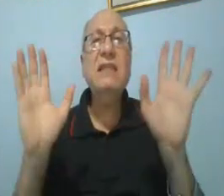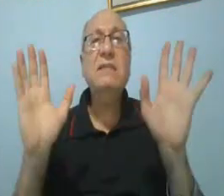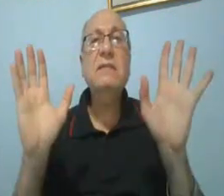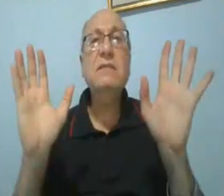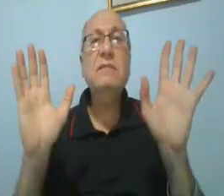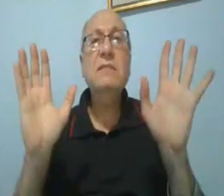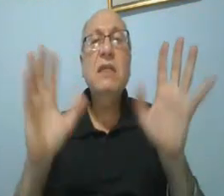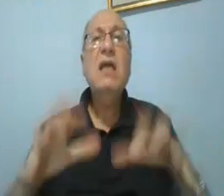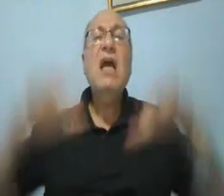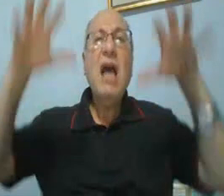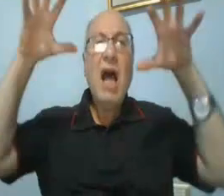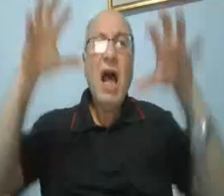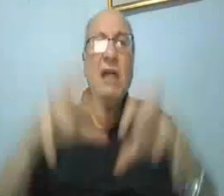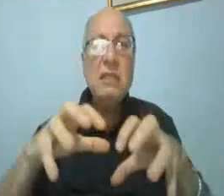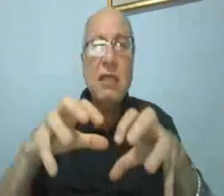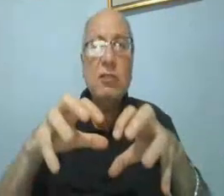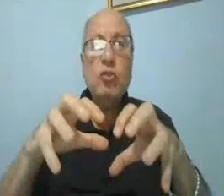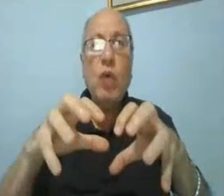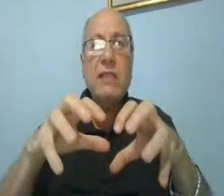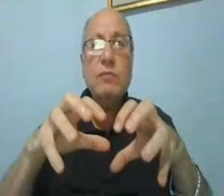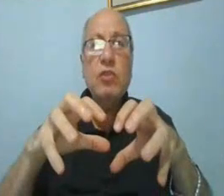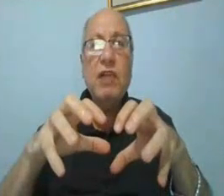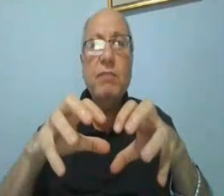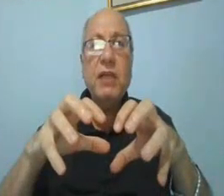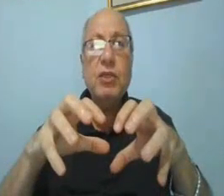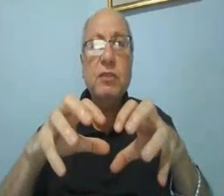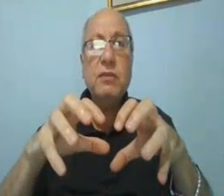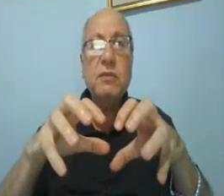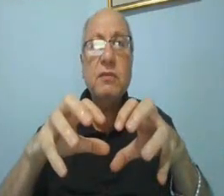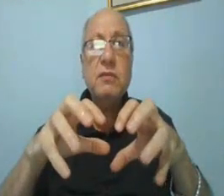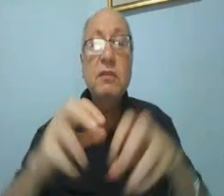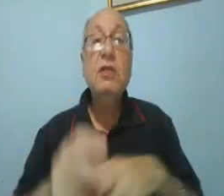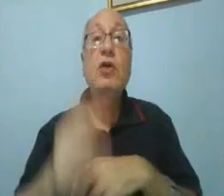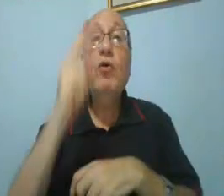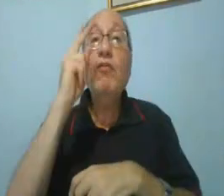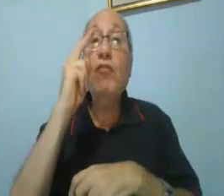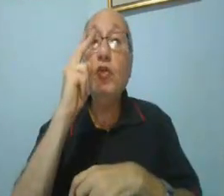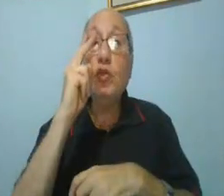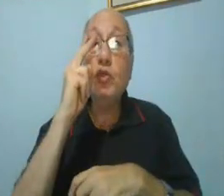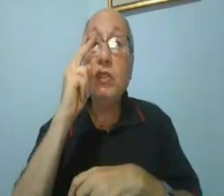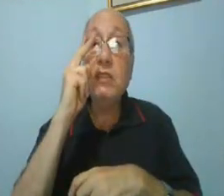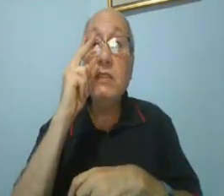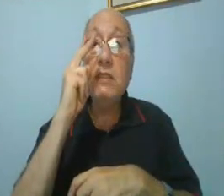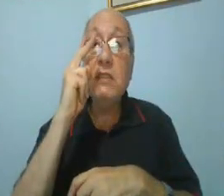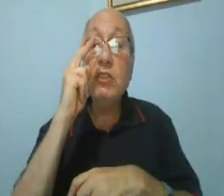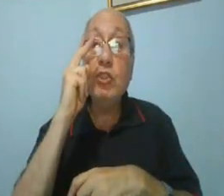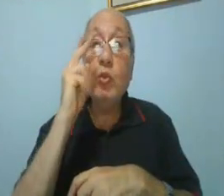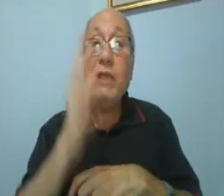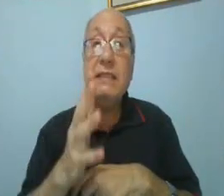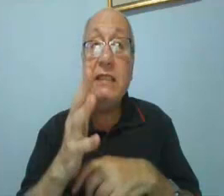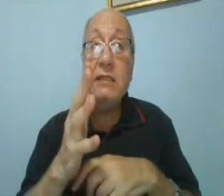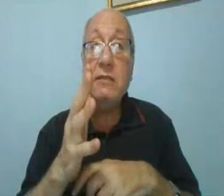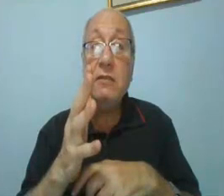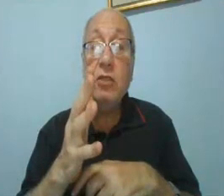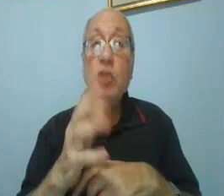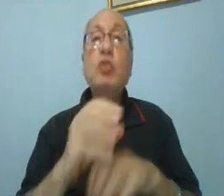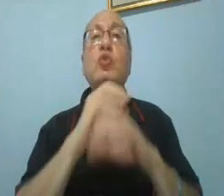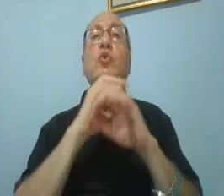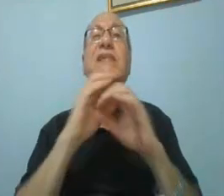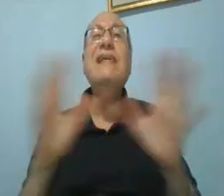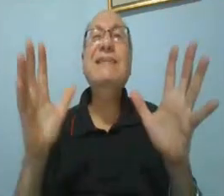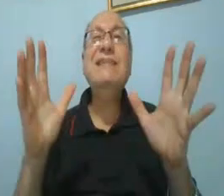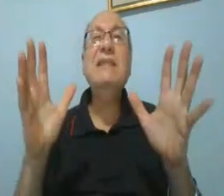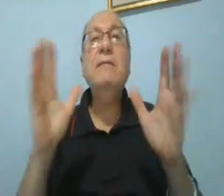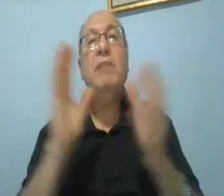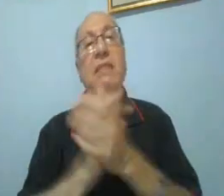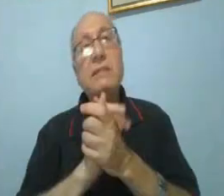135 centigrade under 2 atmospheric pressure for 20